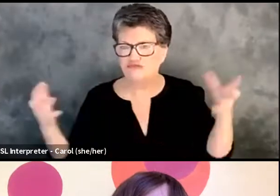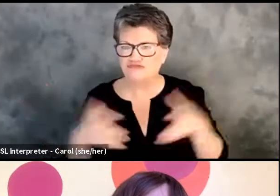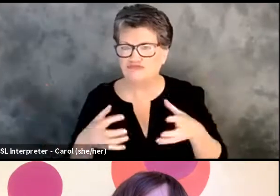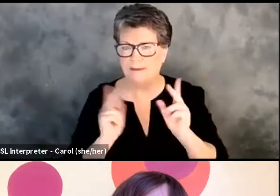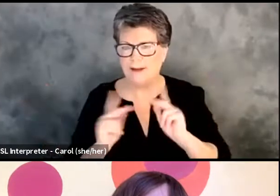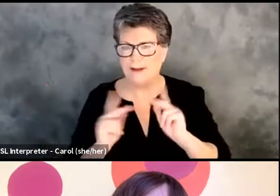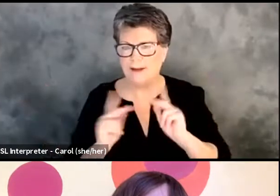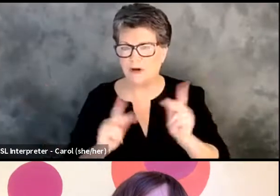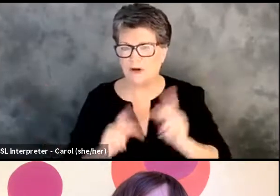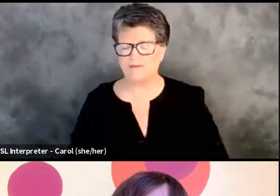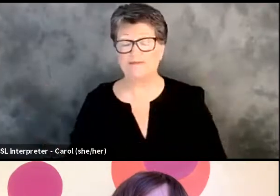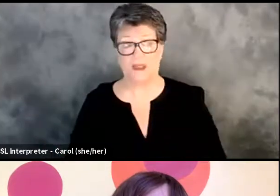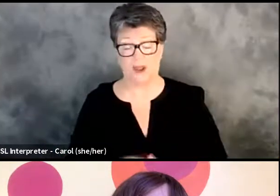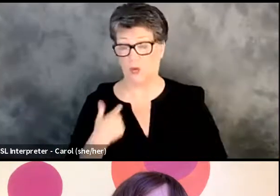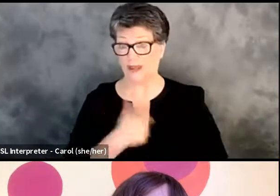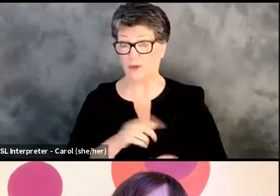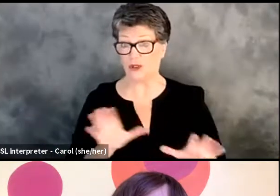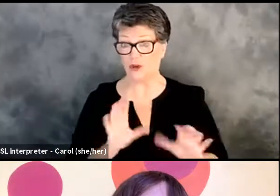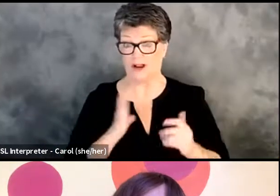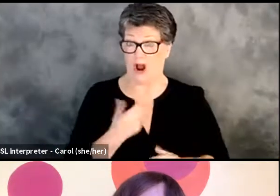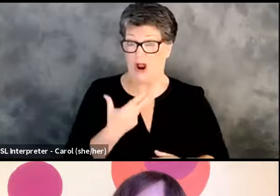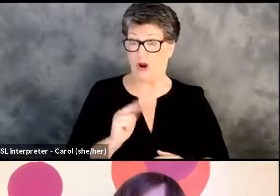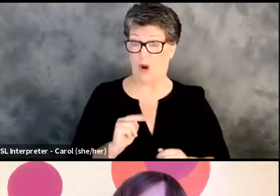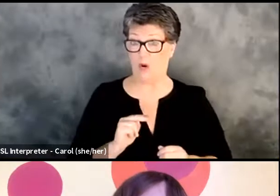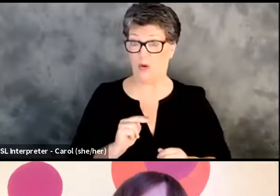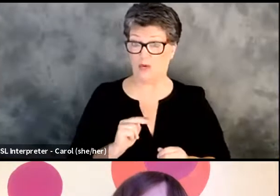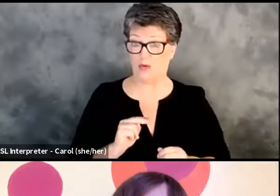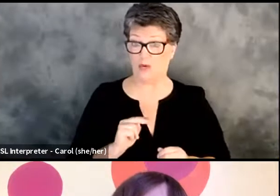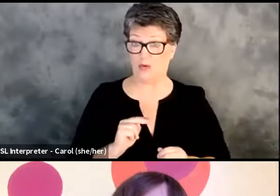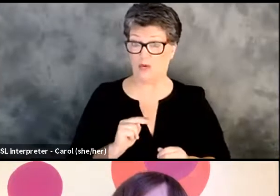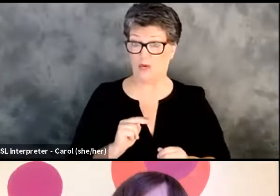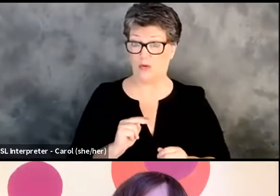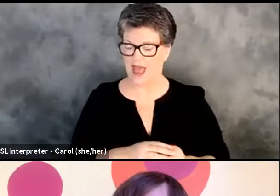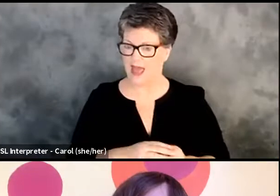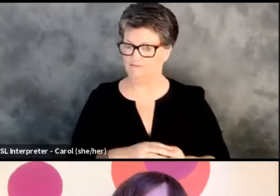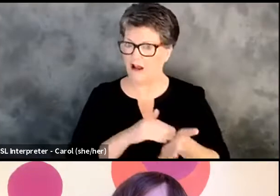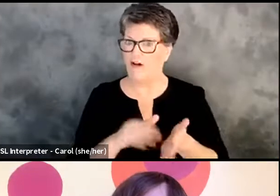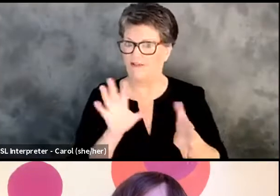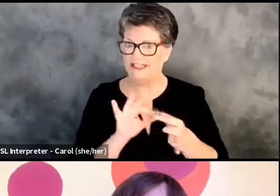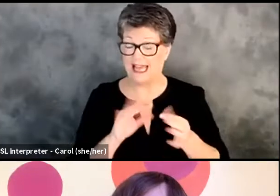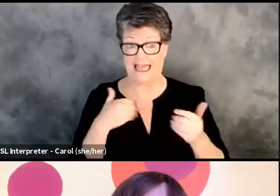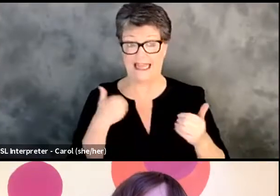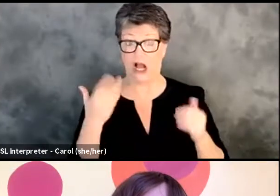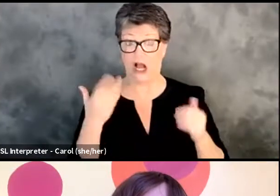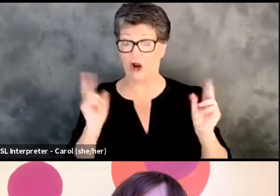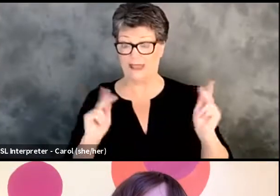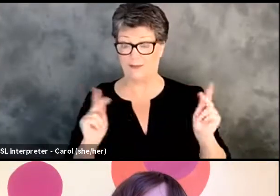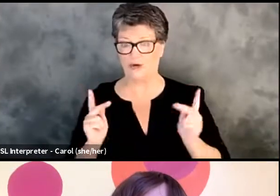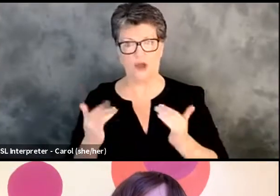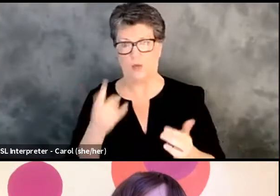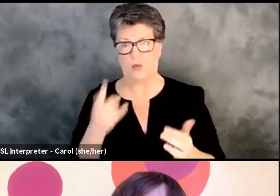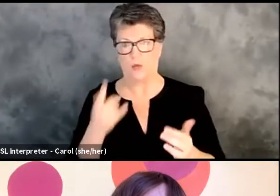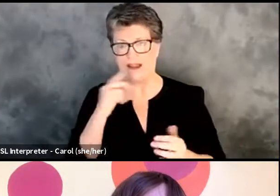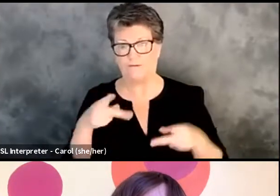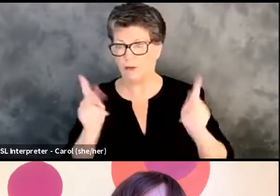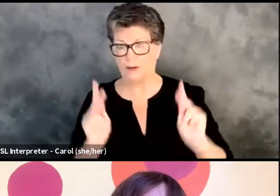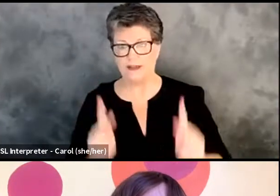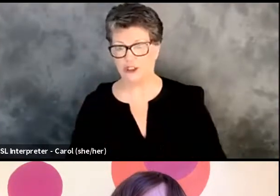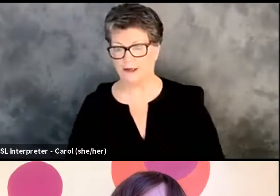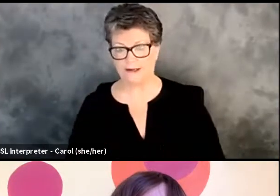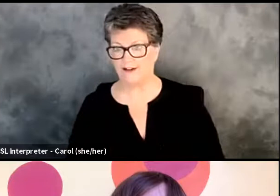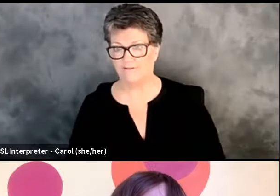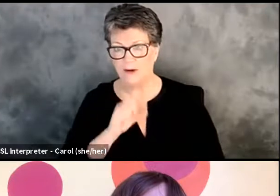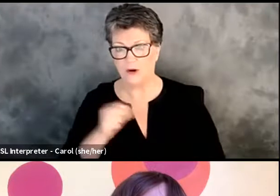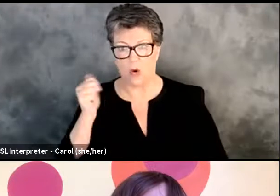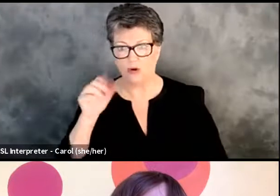We were really doing it on our own. And I frequently say to younger people, don't wait for permission from an older disabled